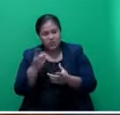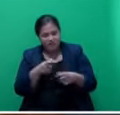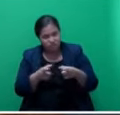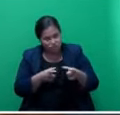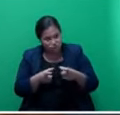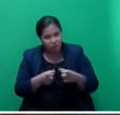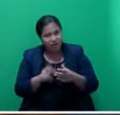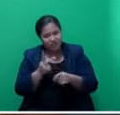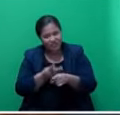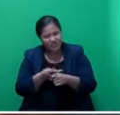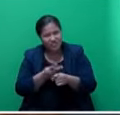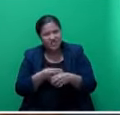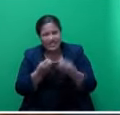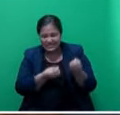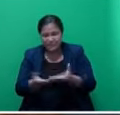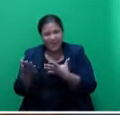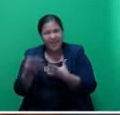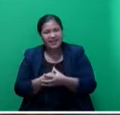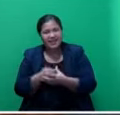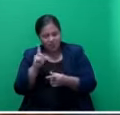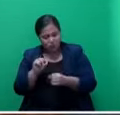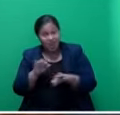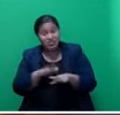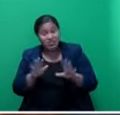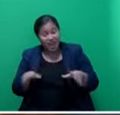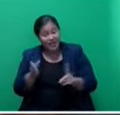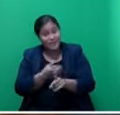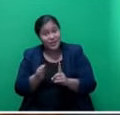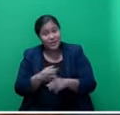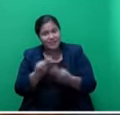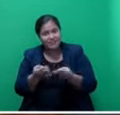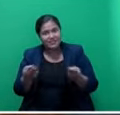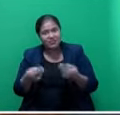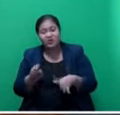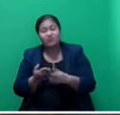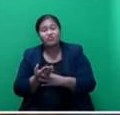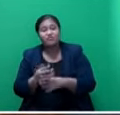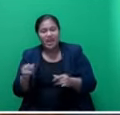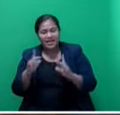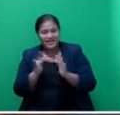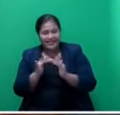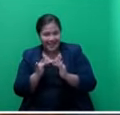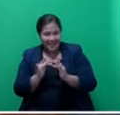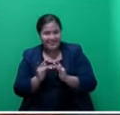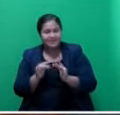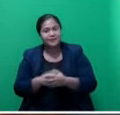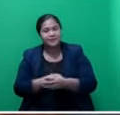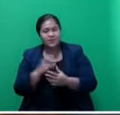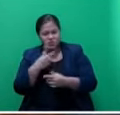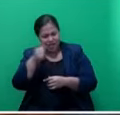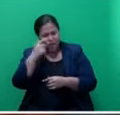production, supplying, and obtaining child abuse material through the internet. Now, I note that both Australia